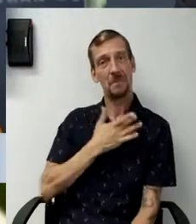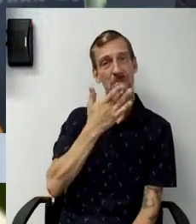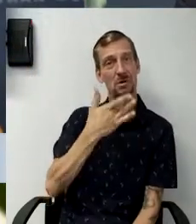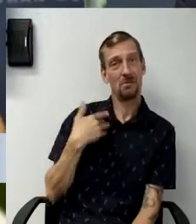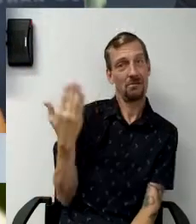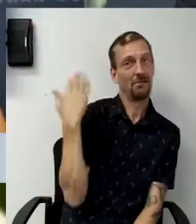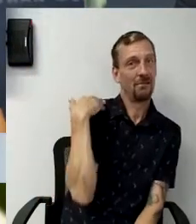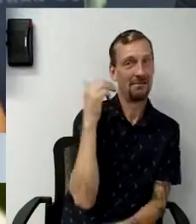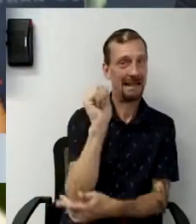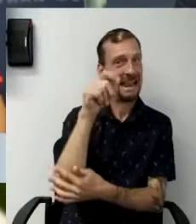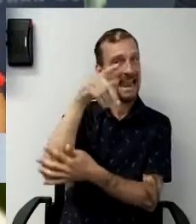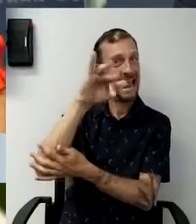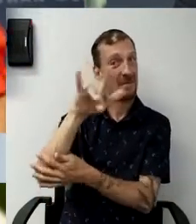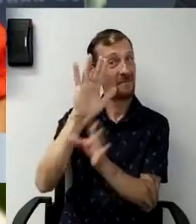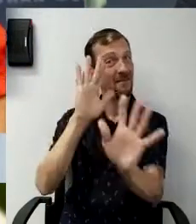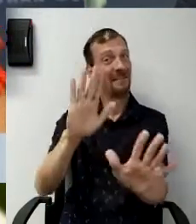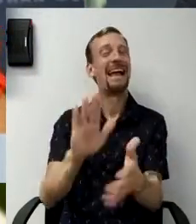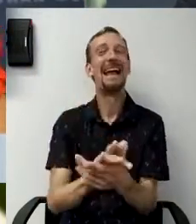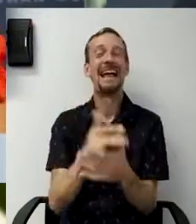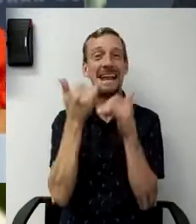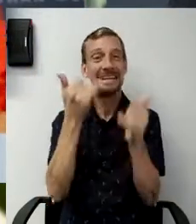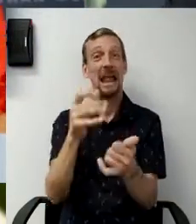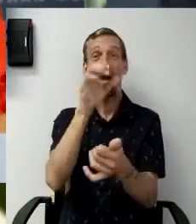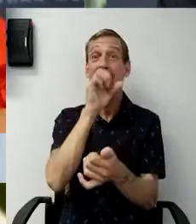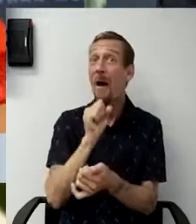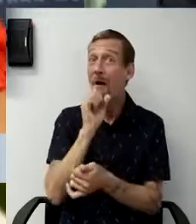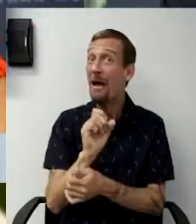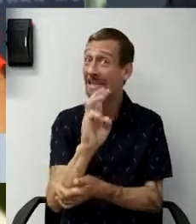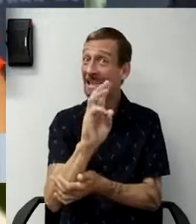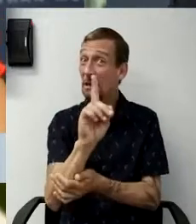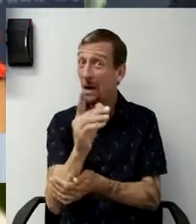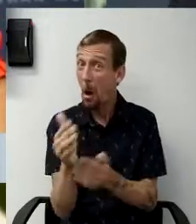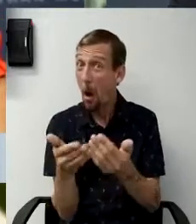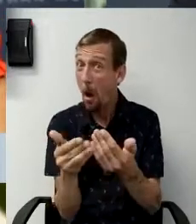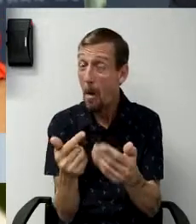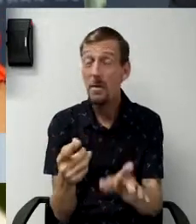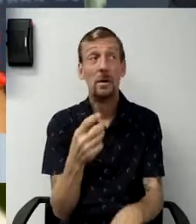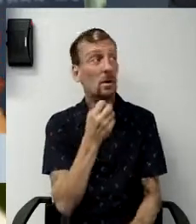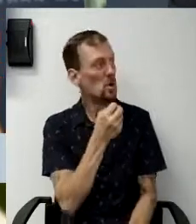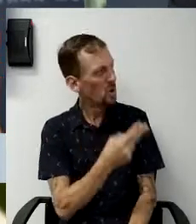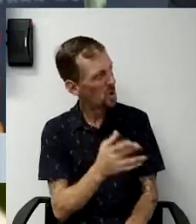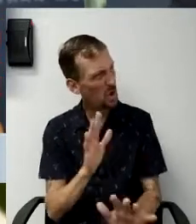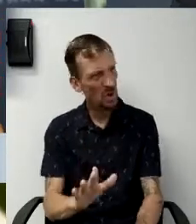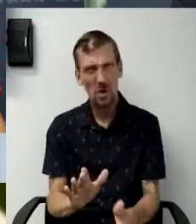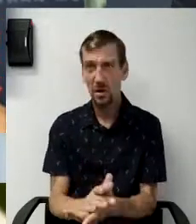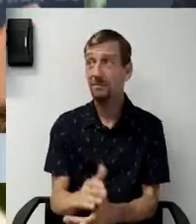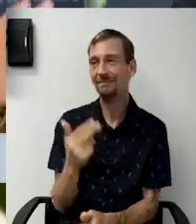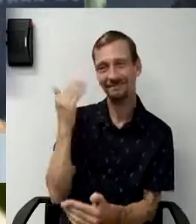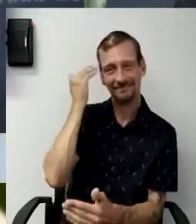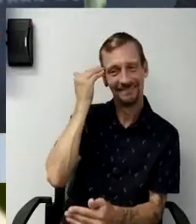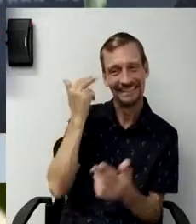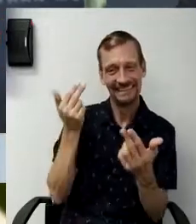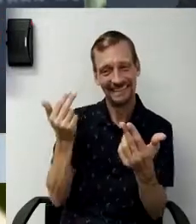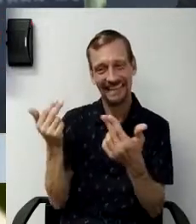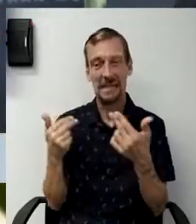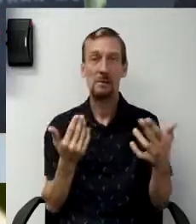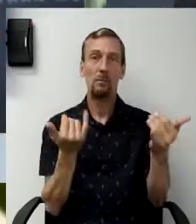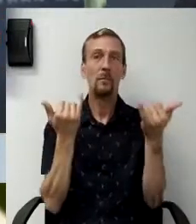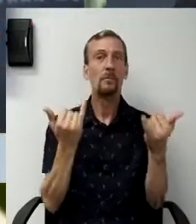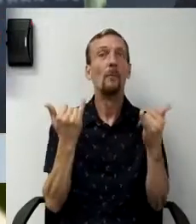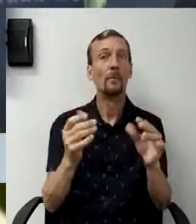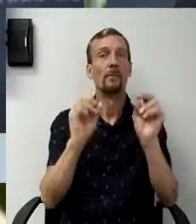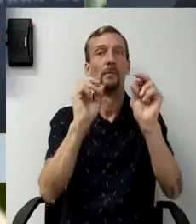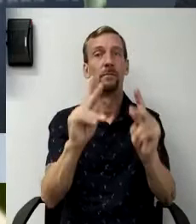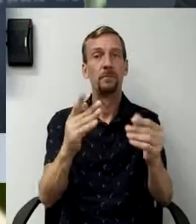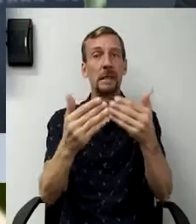April. Yeah, thank you. Now that you're almost 61. Ooh, I know. don't push it. Well, so let's go ahead.